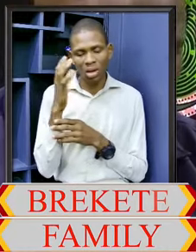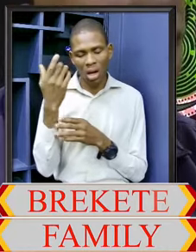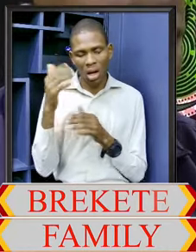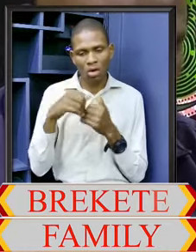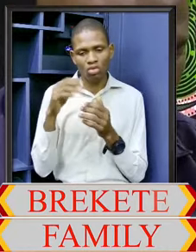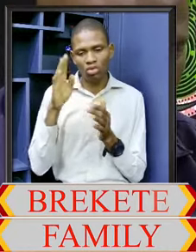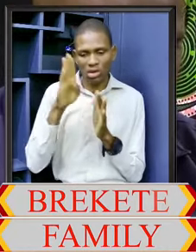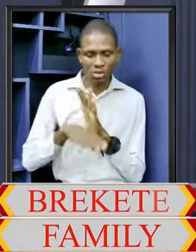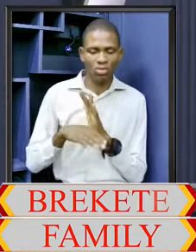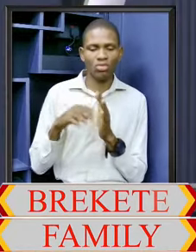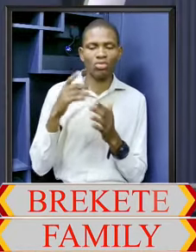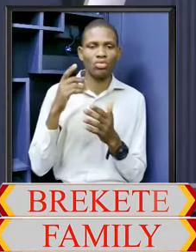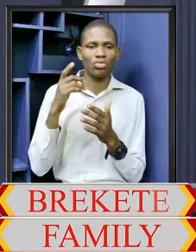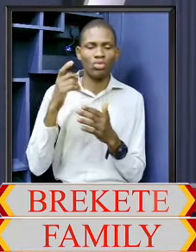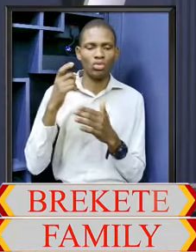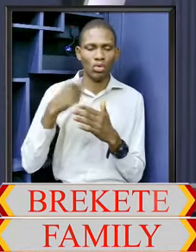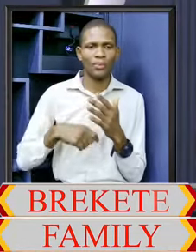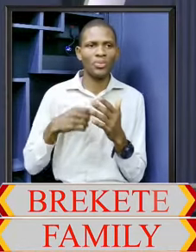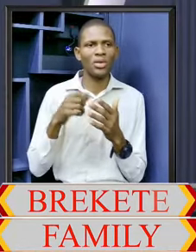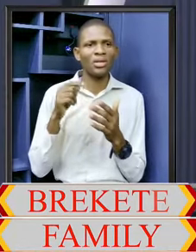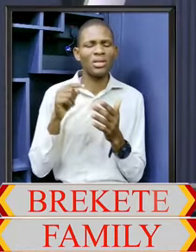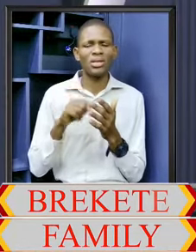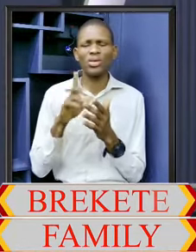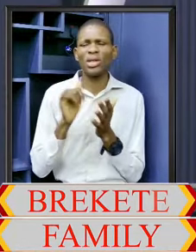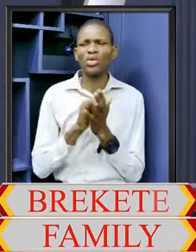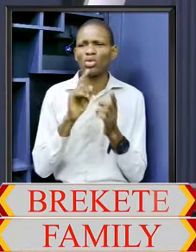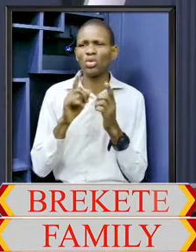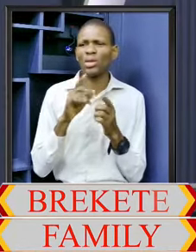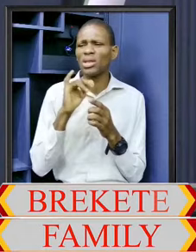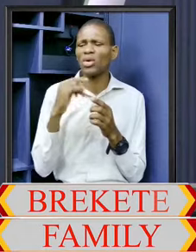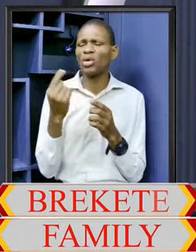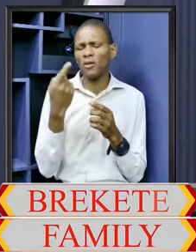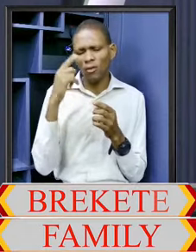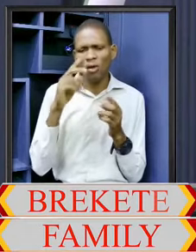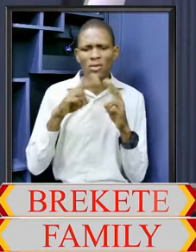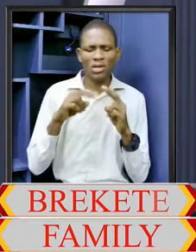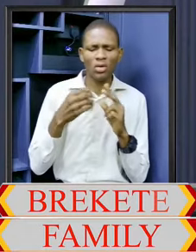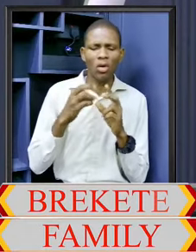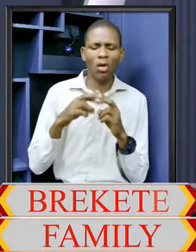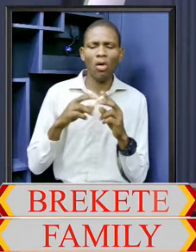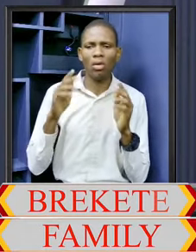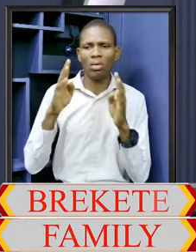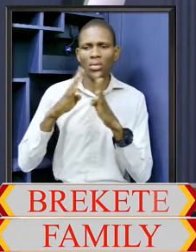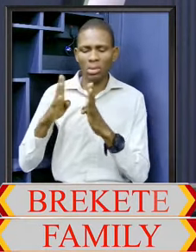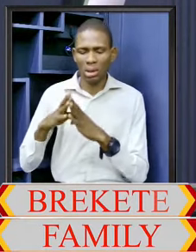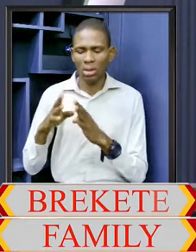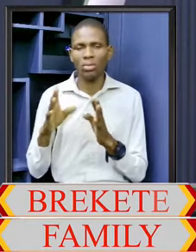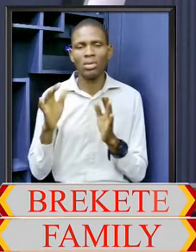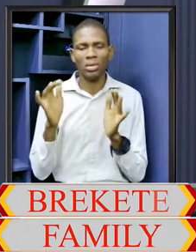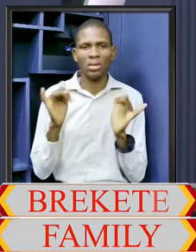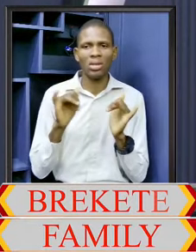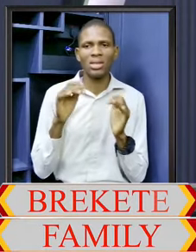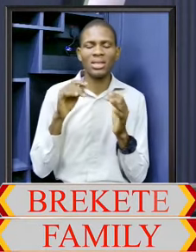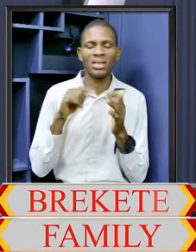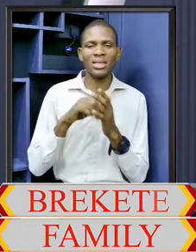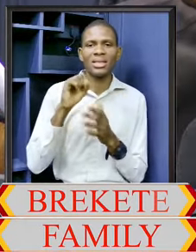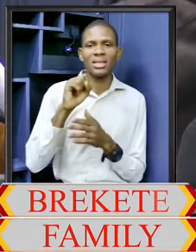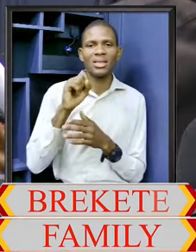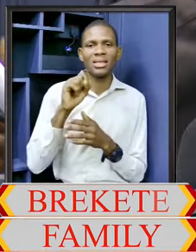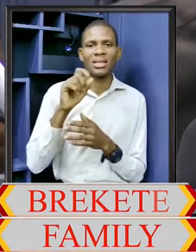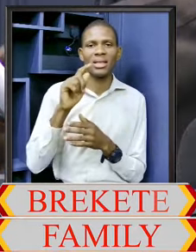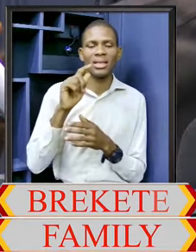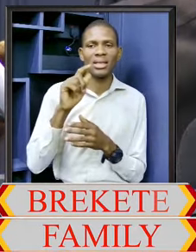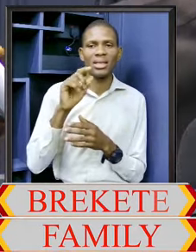sir. This one where you they talk now, if they work for villages or not only for town? If they work for villages also, sir. For satellite?